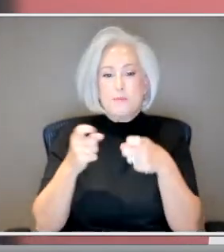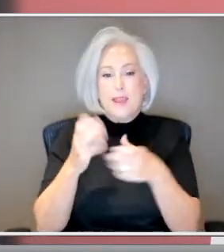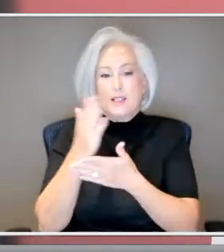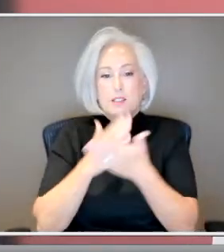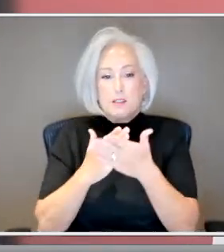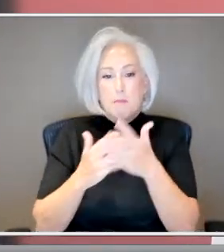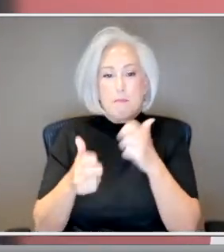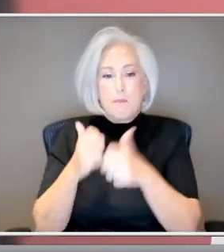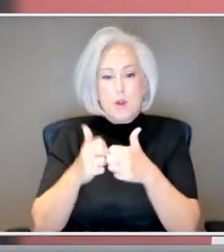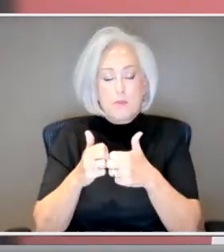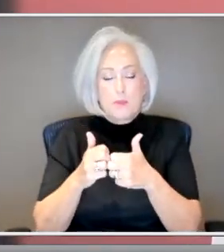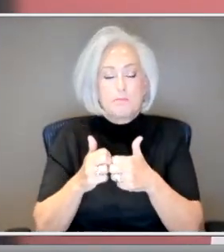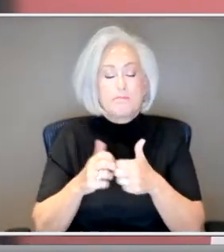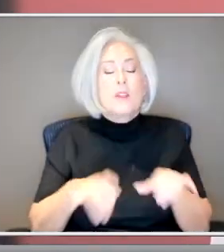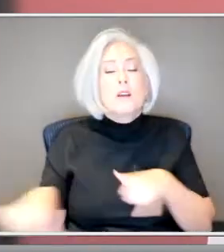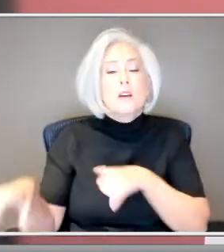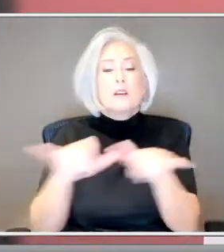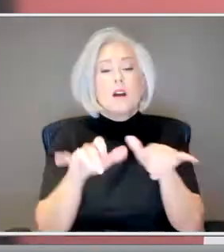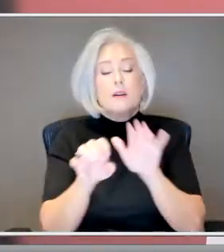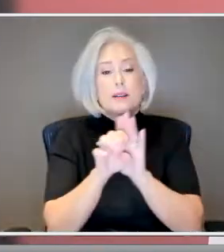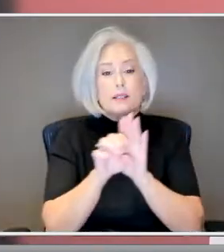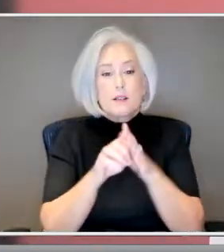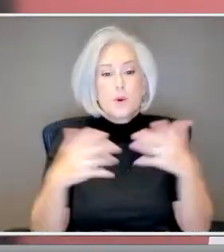example that we run into is there's a lot of